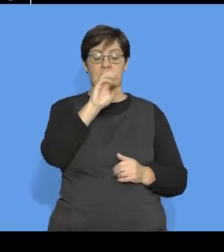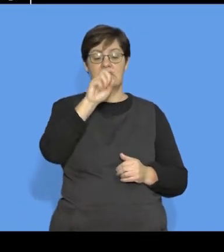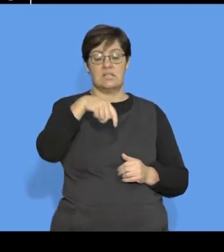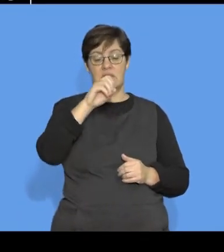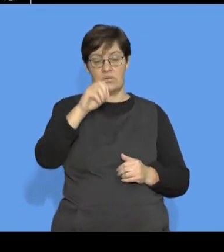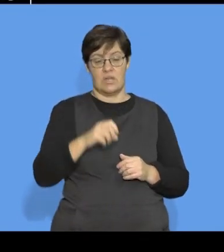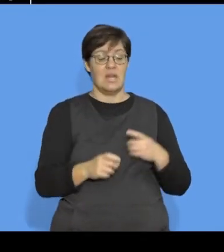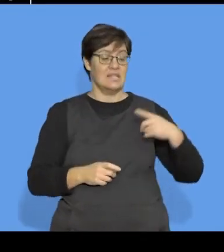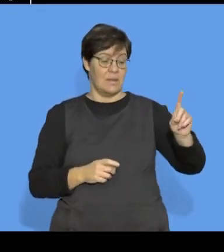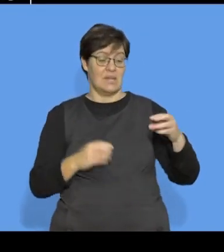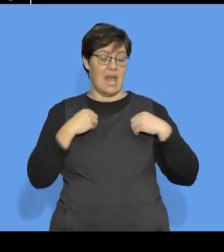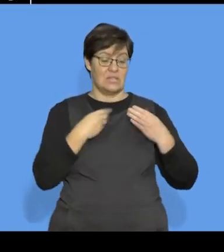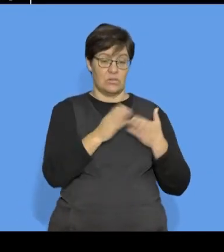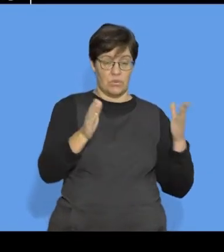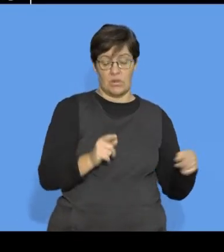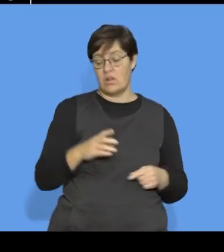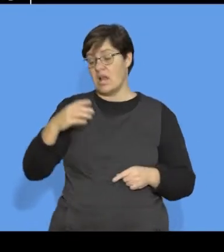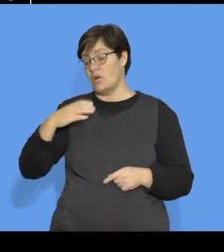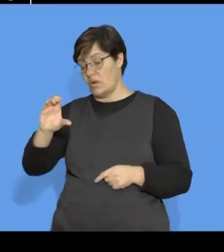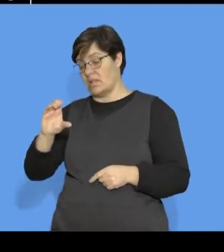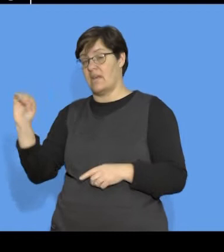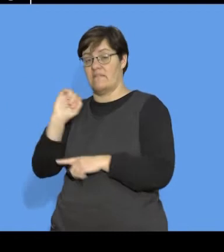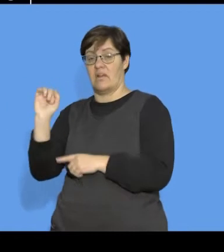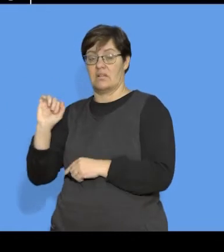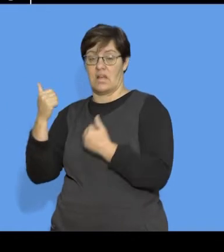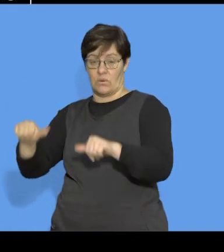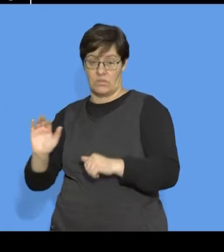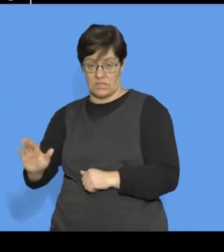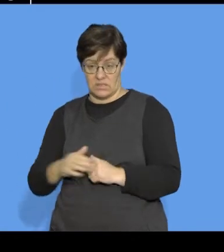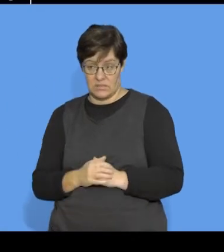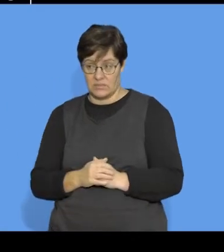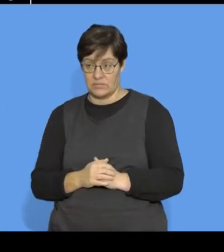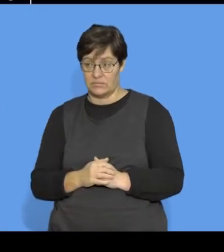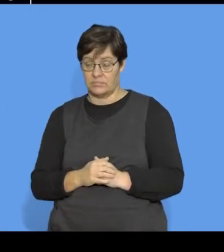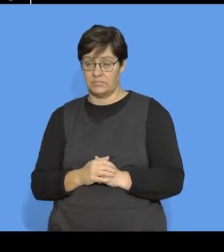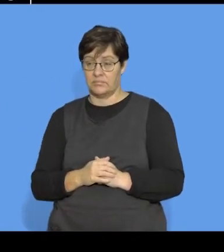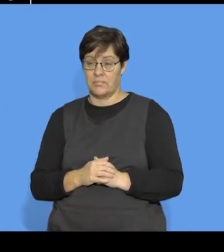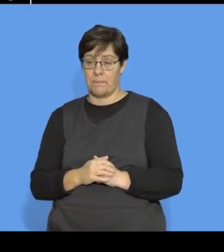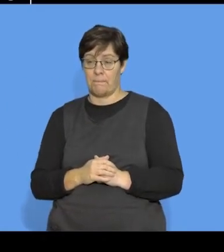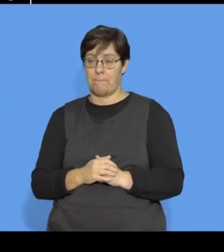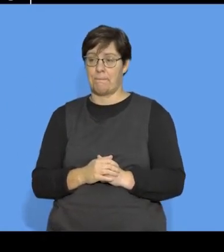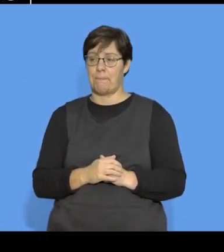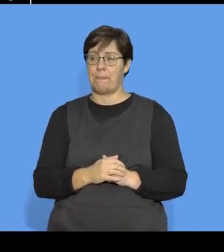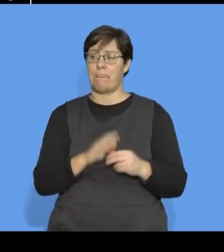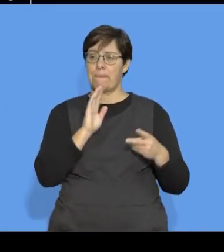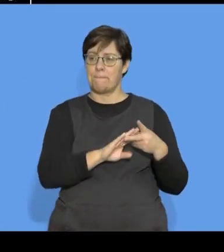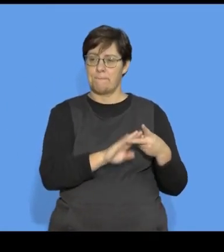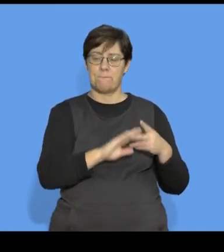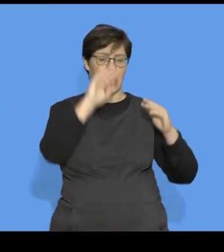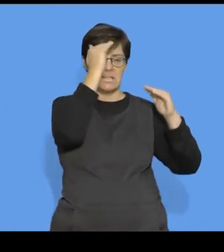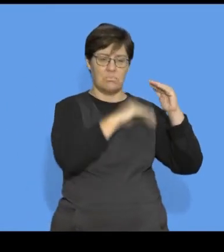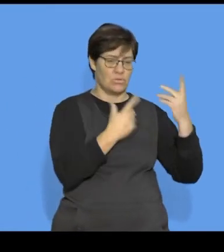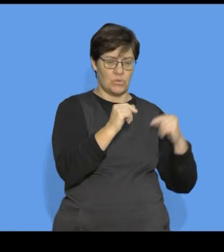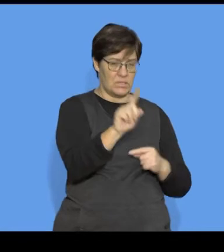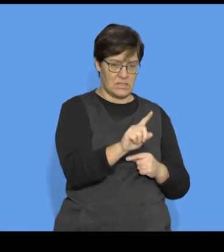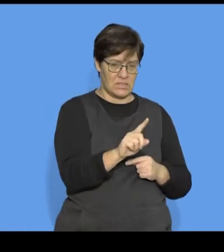see there's your entry, debit asset disposal, credit the vehicles account. Number 2, what do we